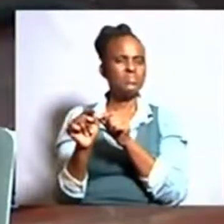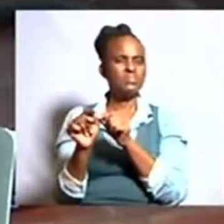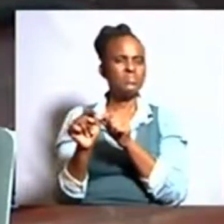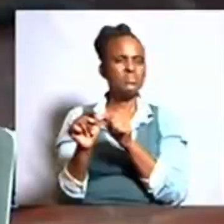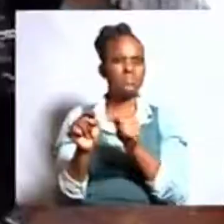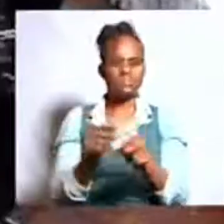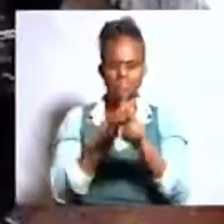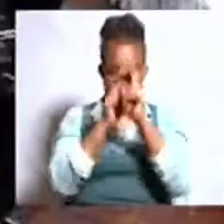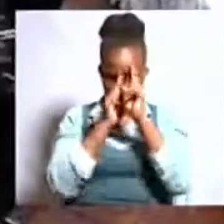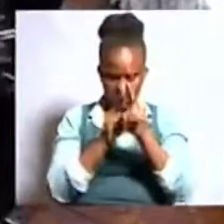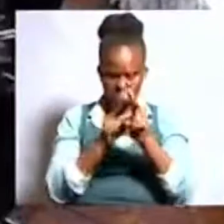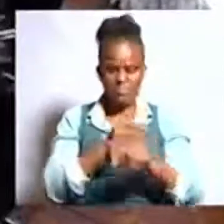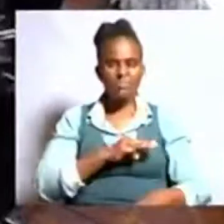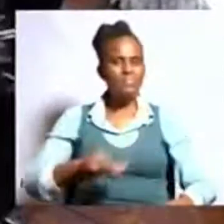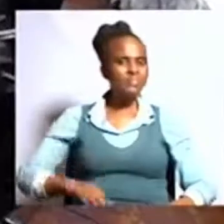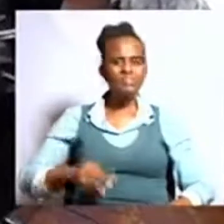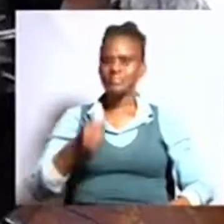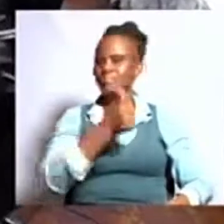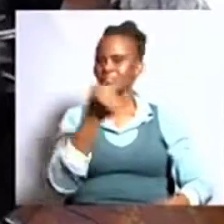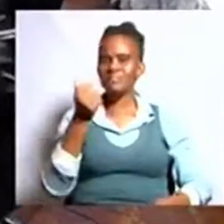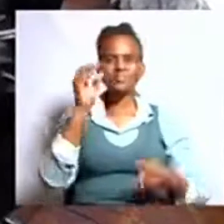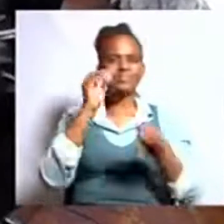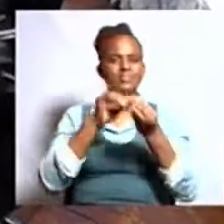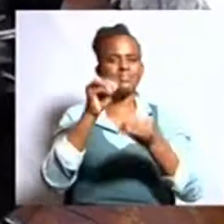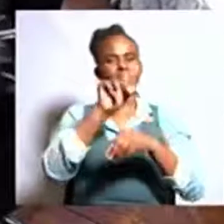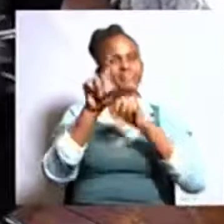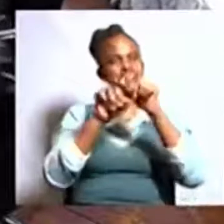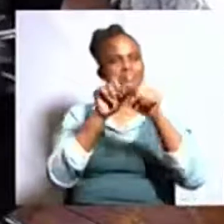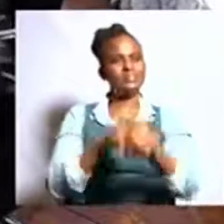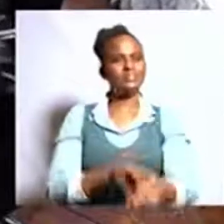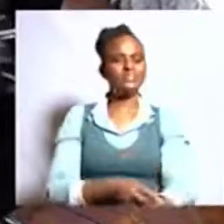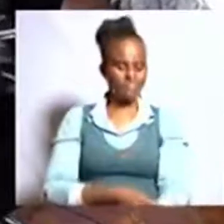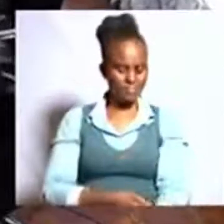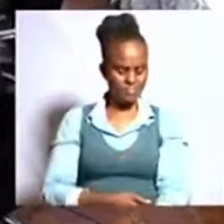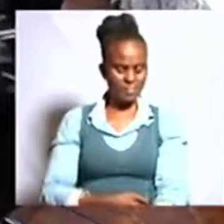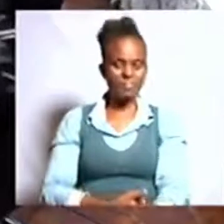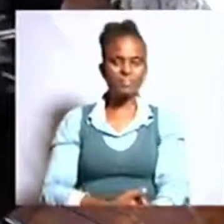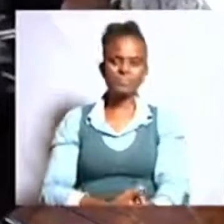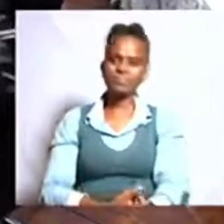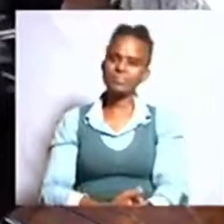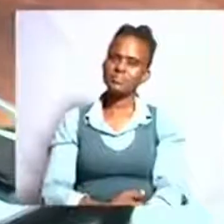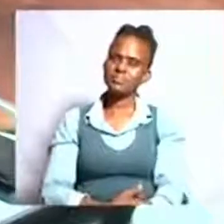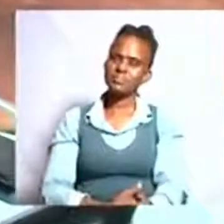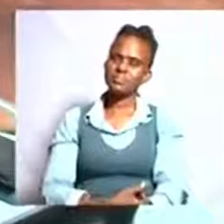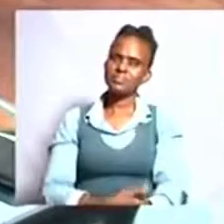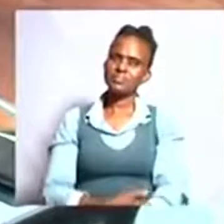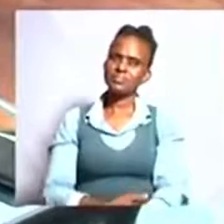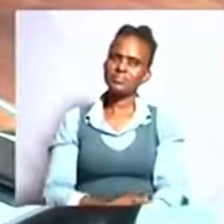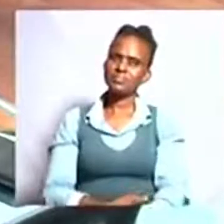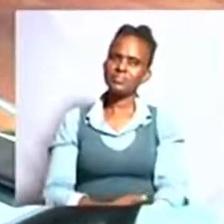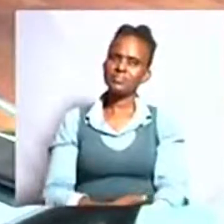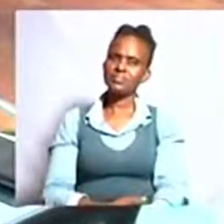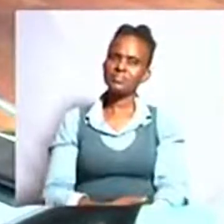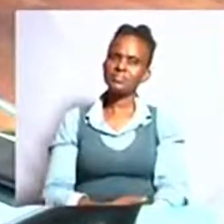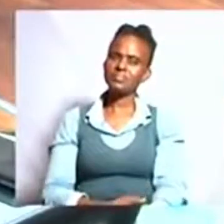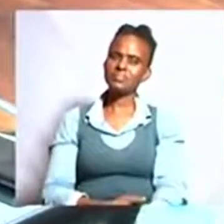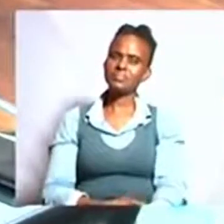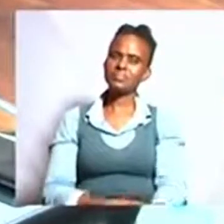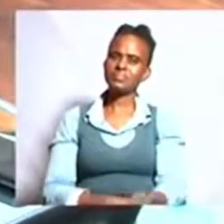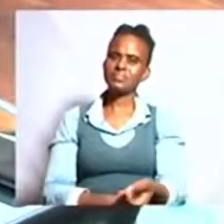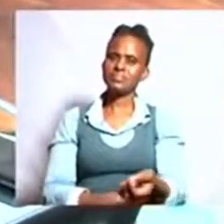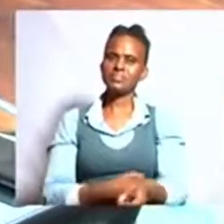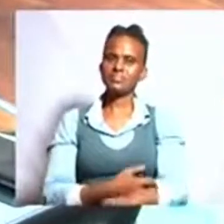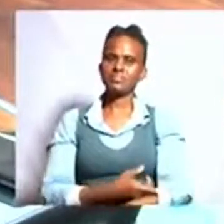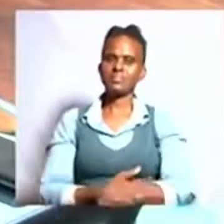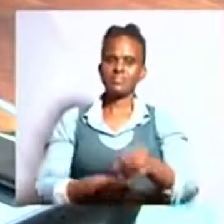Honorable members, any more question? Honorable Mai's controlling officer, did you respond